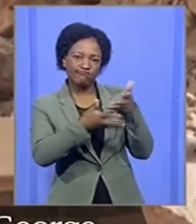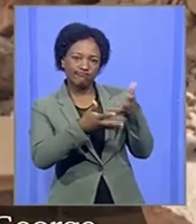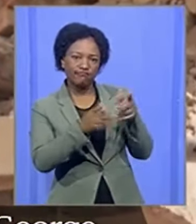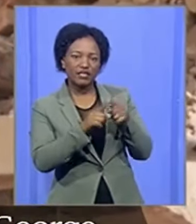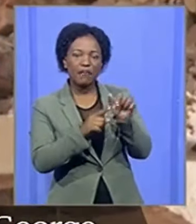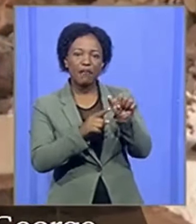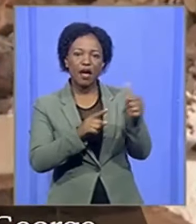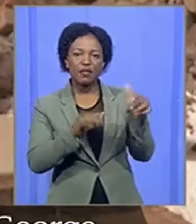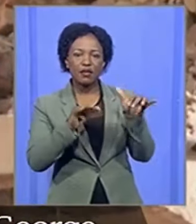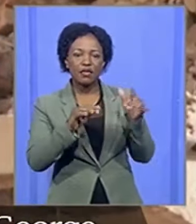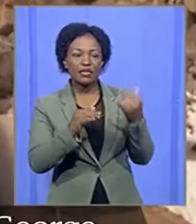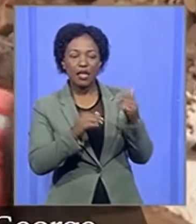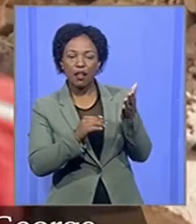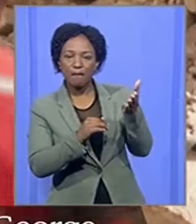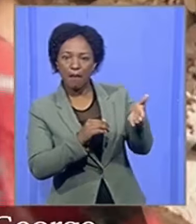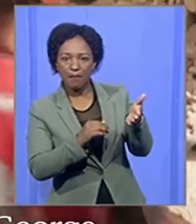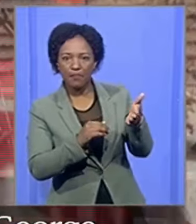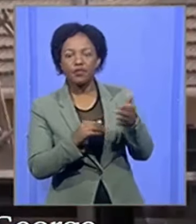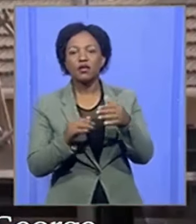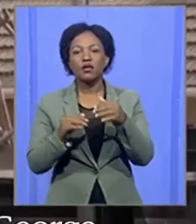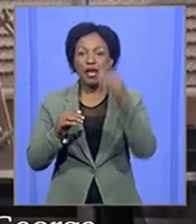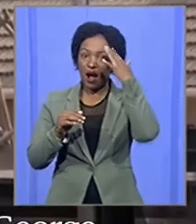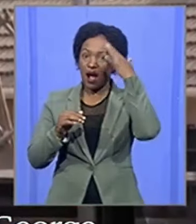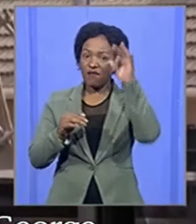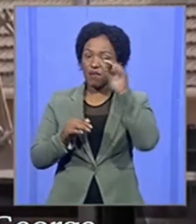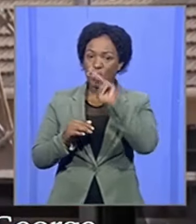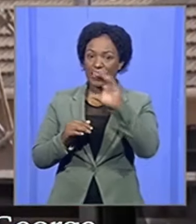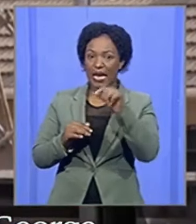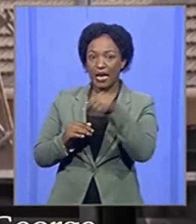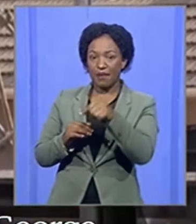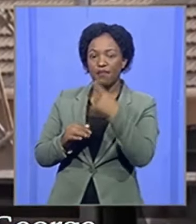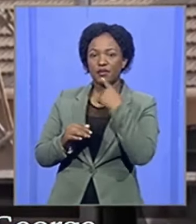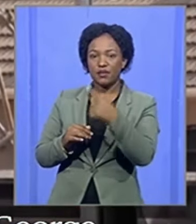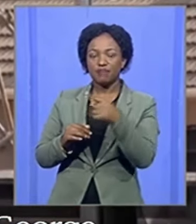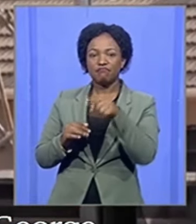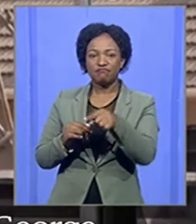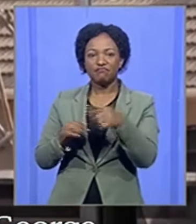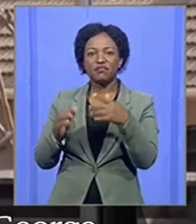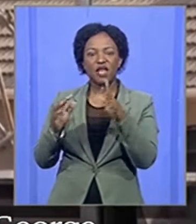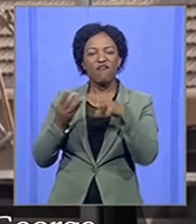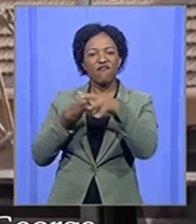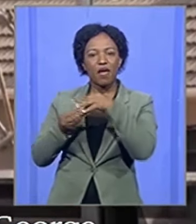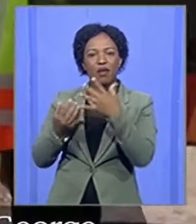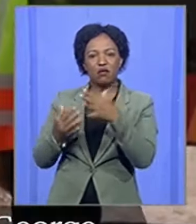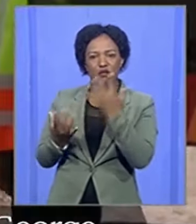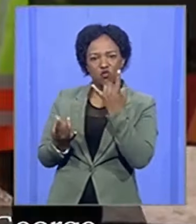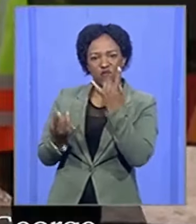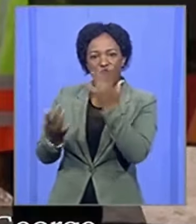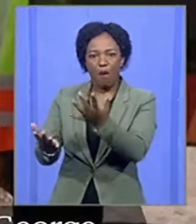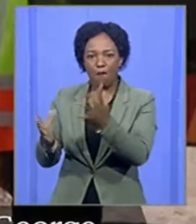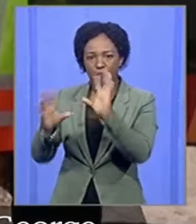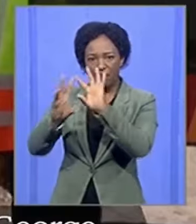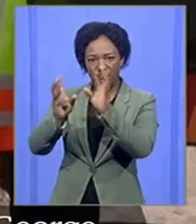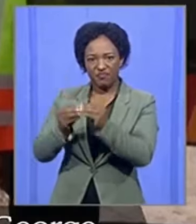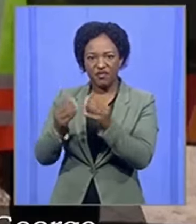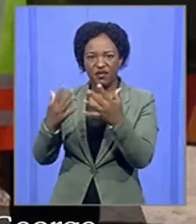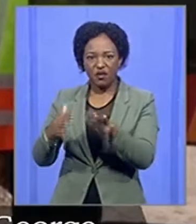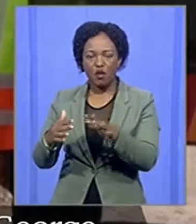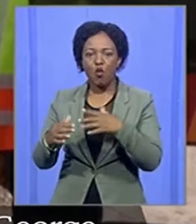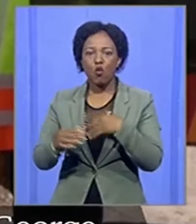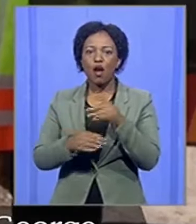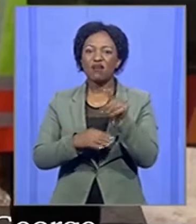ba šaretšego tiragalong yeo. Mmušo wa province ya Western Cape gore ba malapa ba tsebišitšwe ka kgato ye nngwe le nngwe morago ga